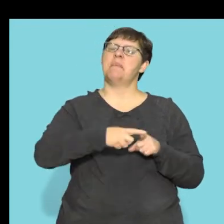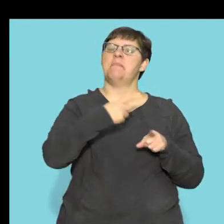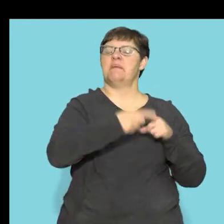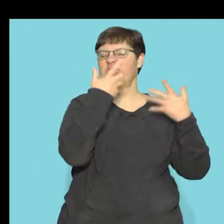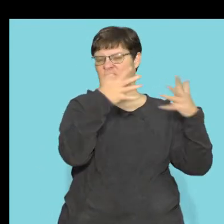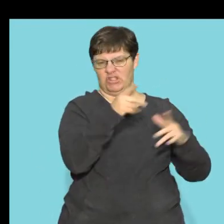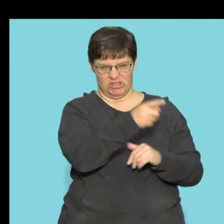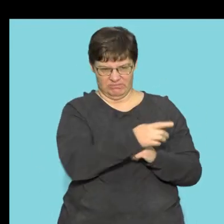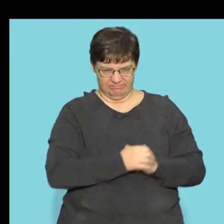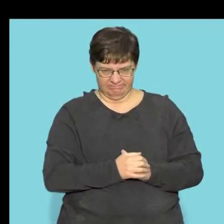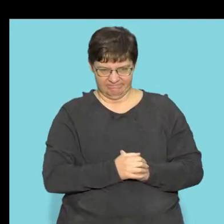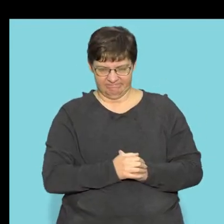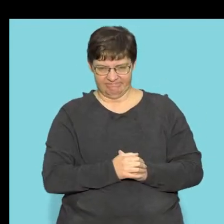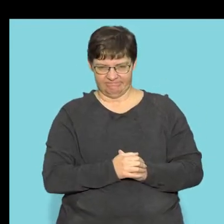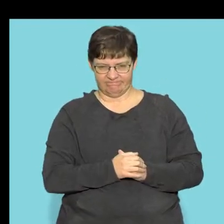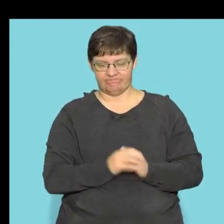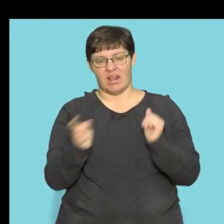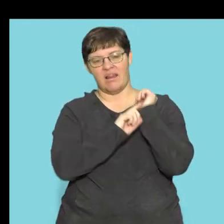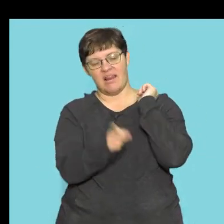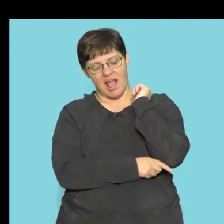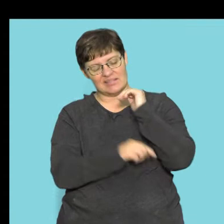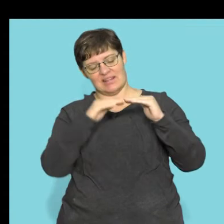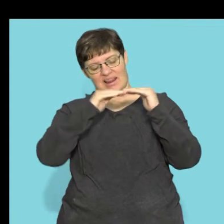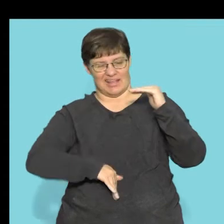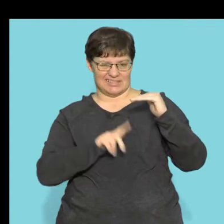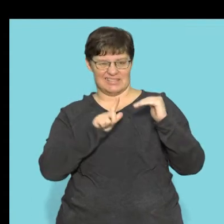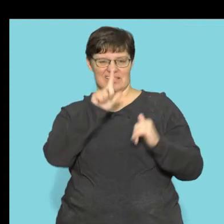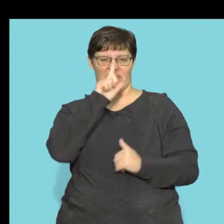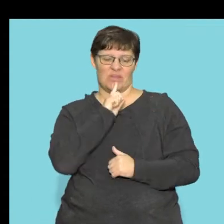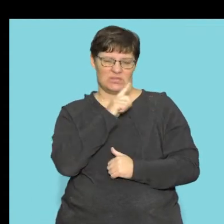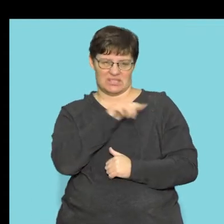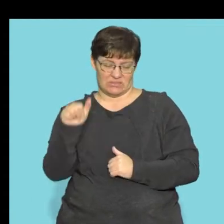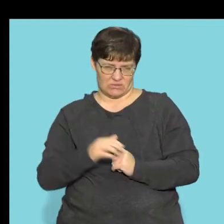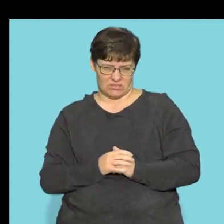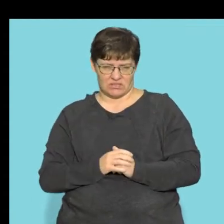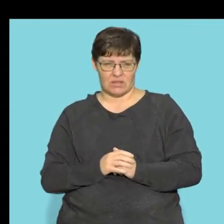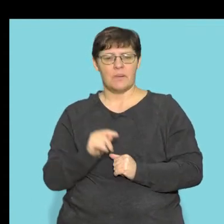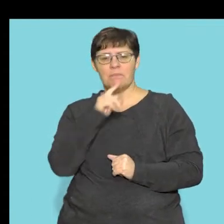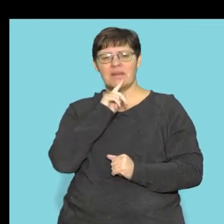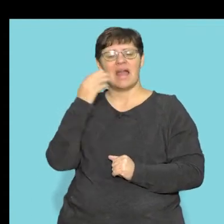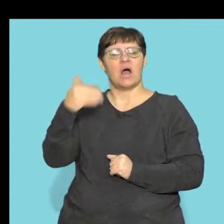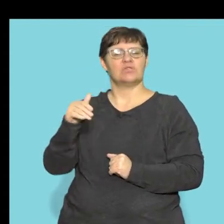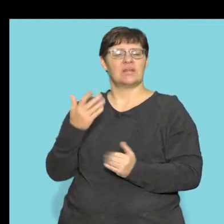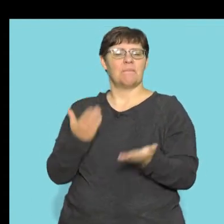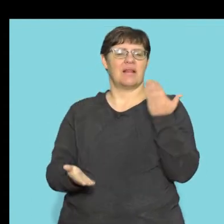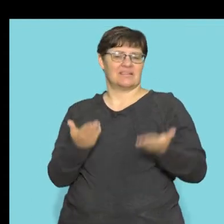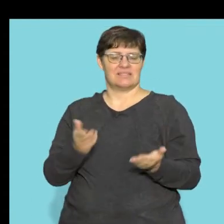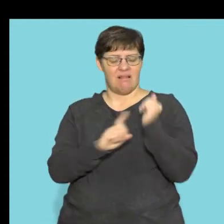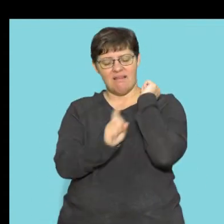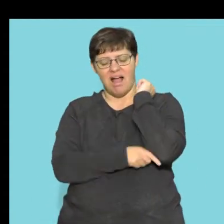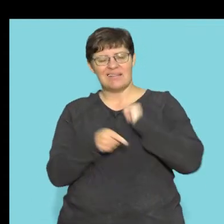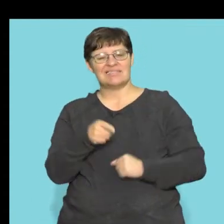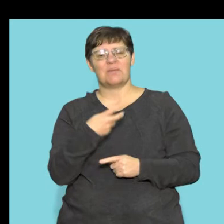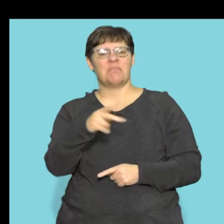loan and my final payment is less than this, what will then be my outstanding balance if